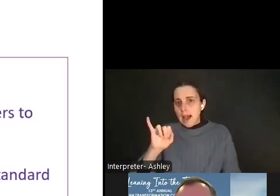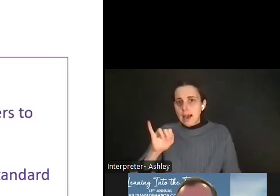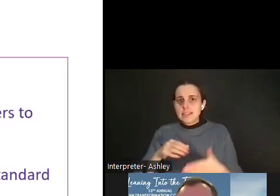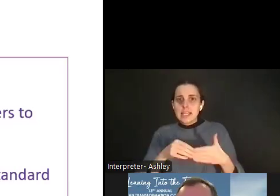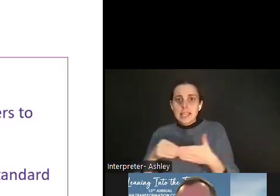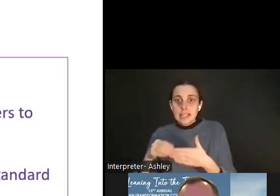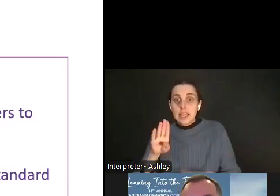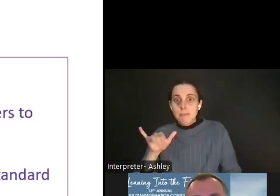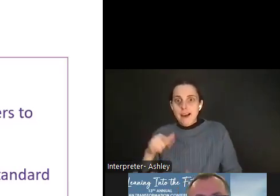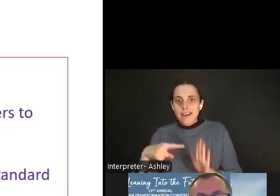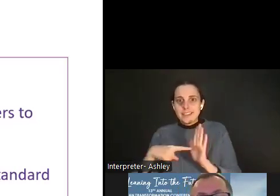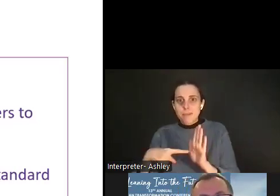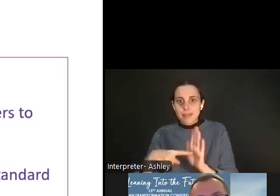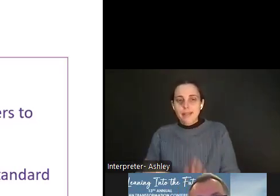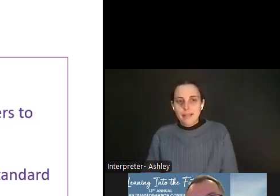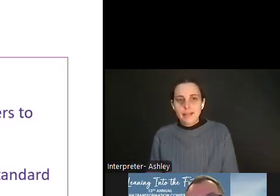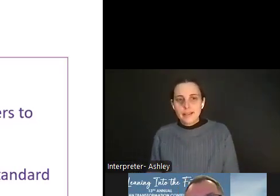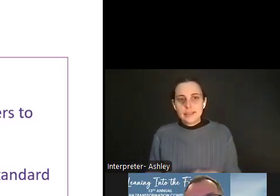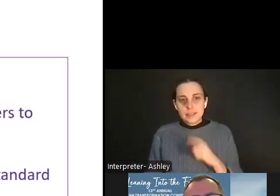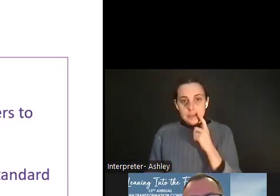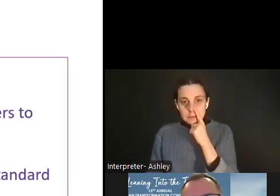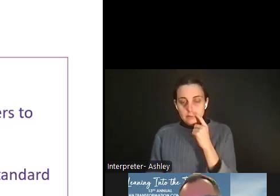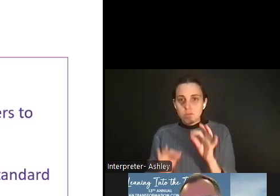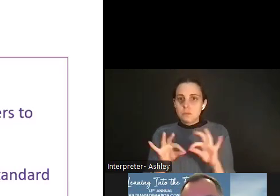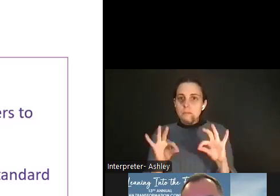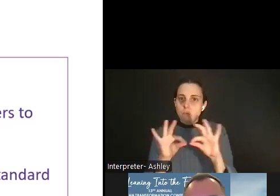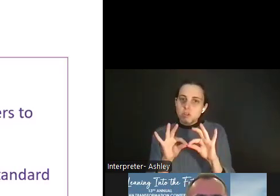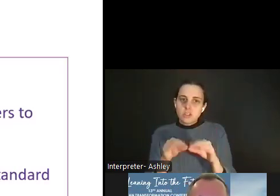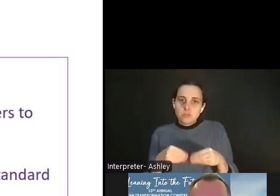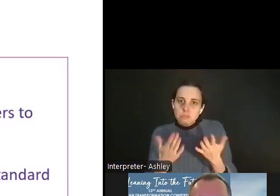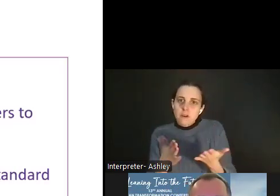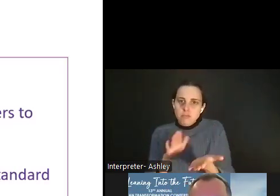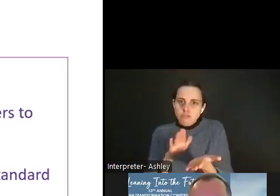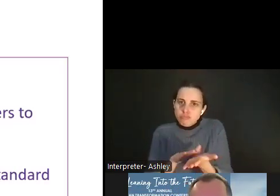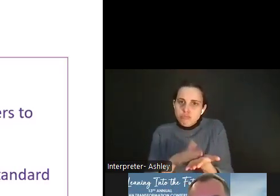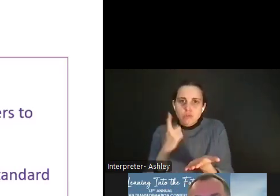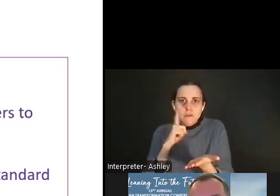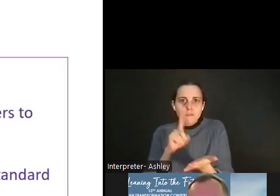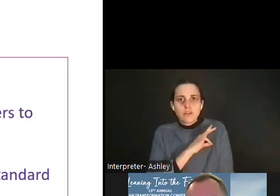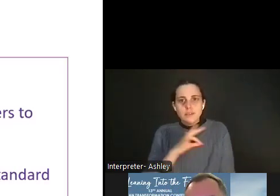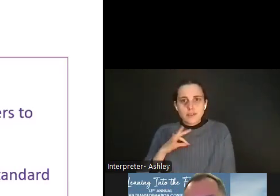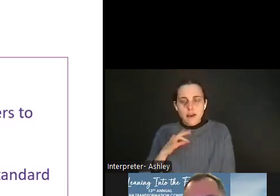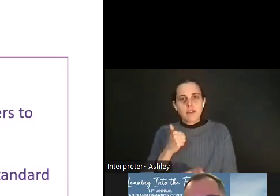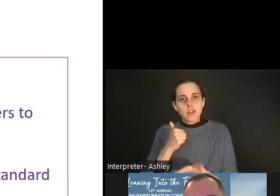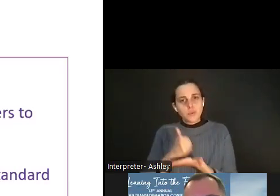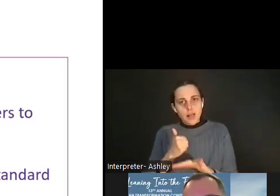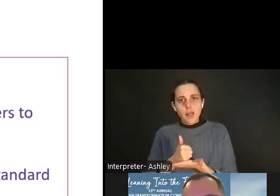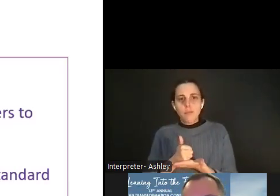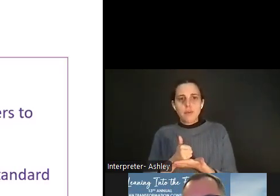And providing and showing value to other staff and getting them on board the lean train, so to